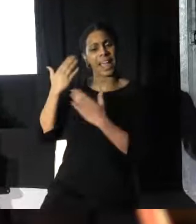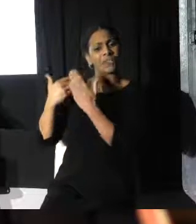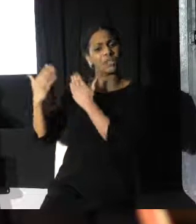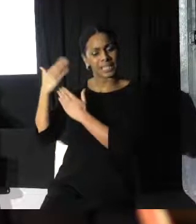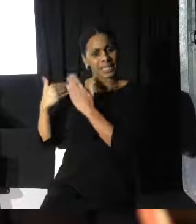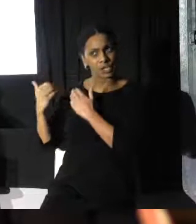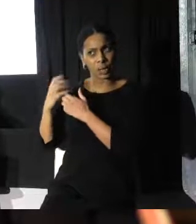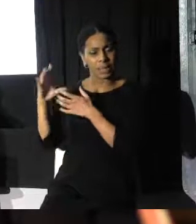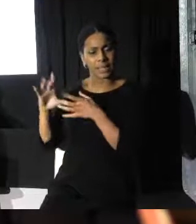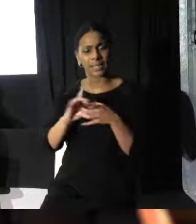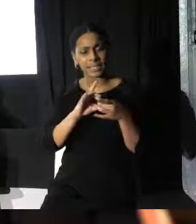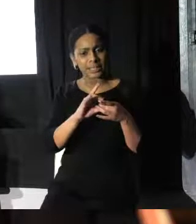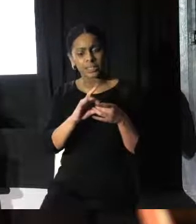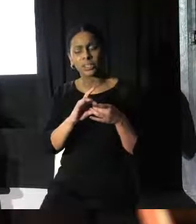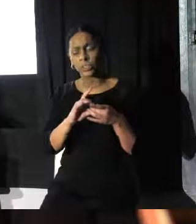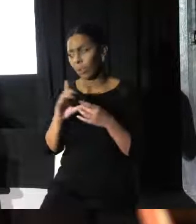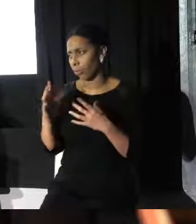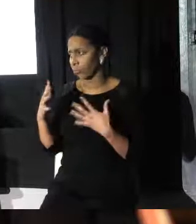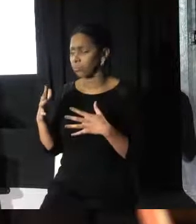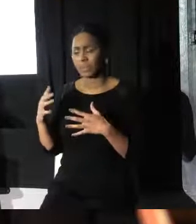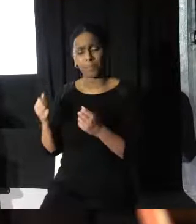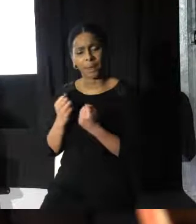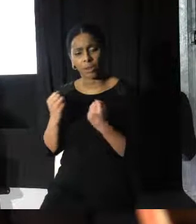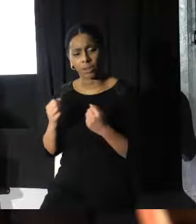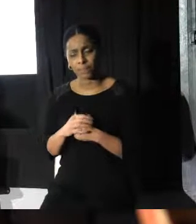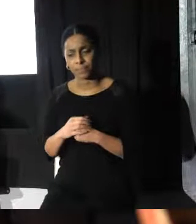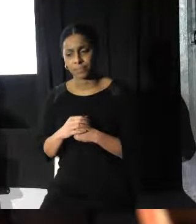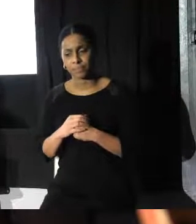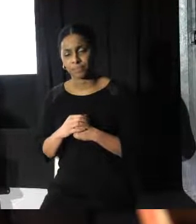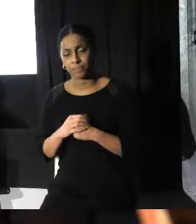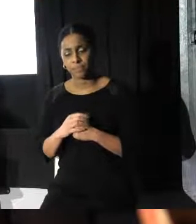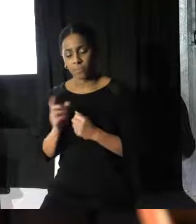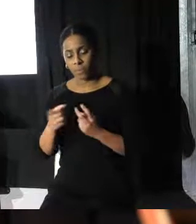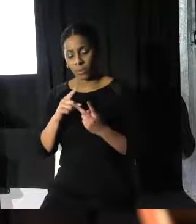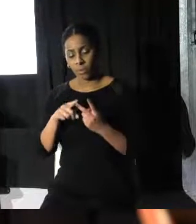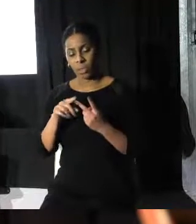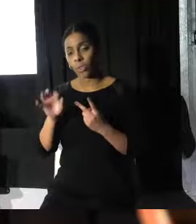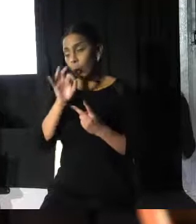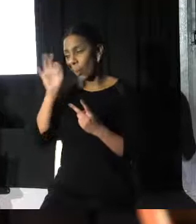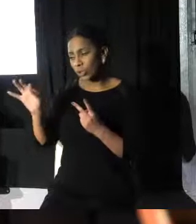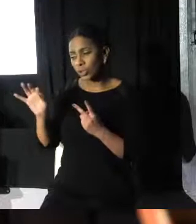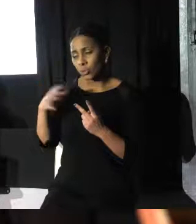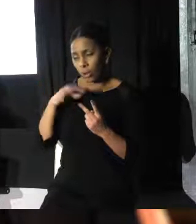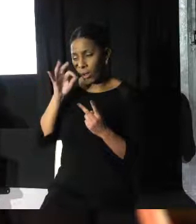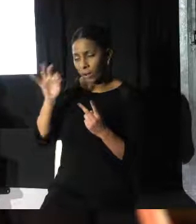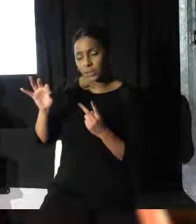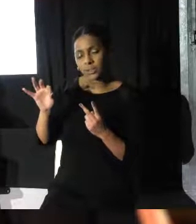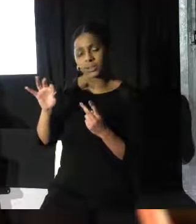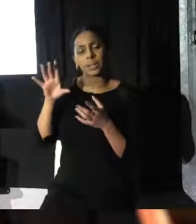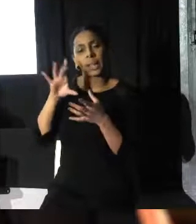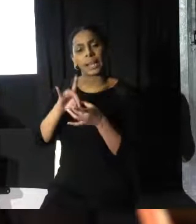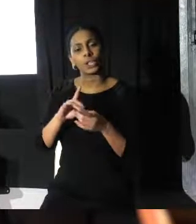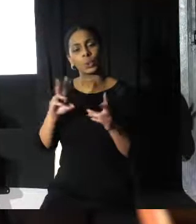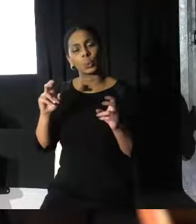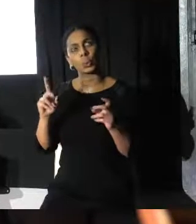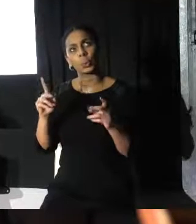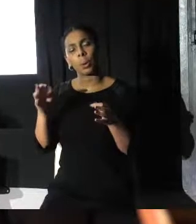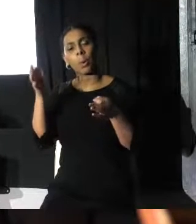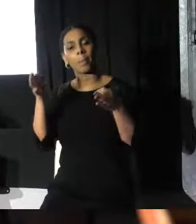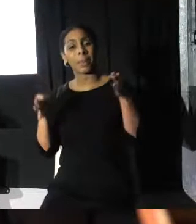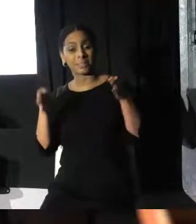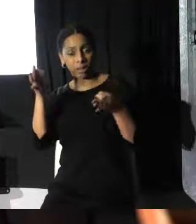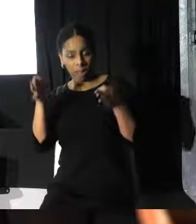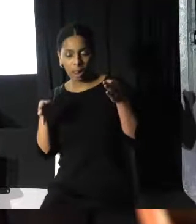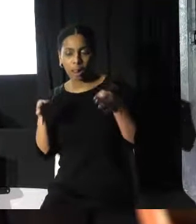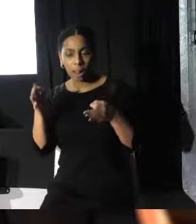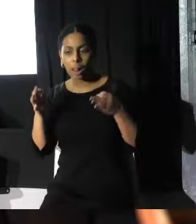I think that's really, really powerful. The other question I wanted to ask was about the political level, if you like, and you've talked a